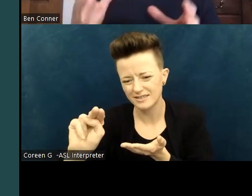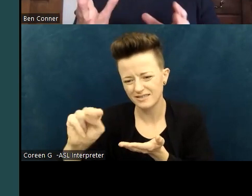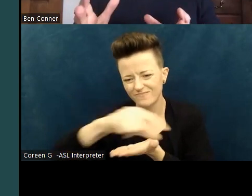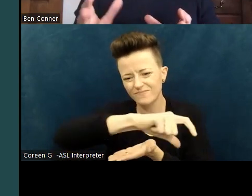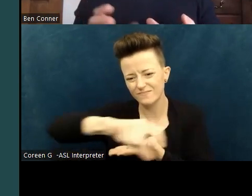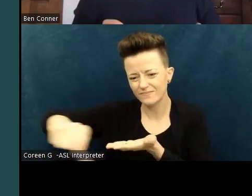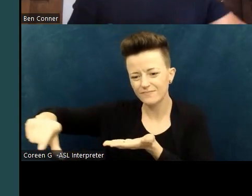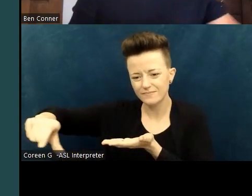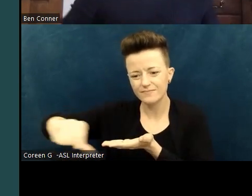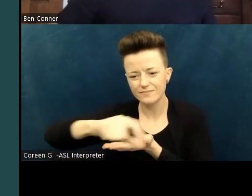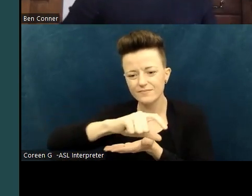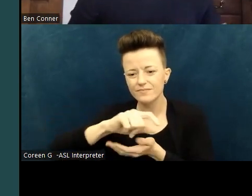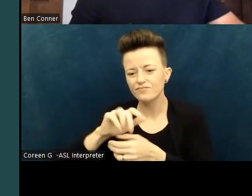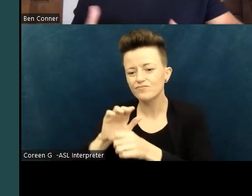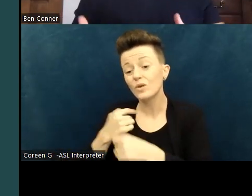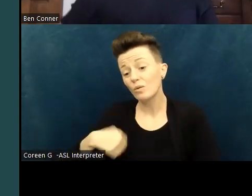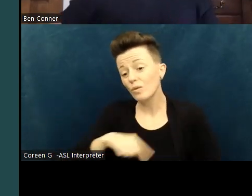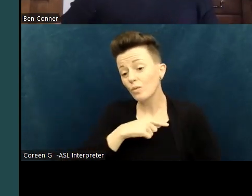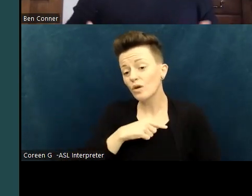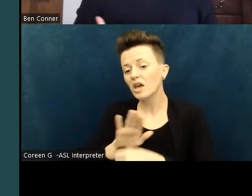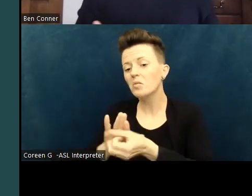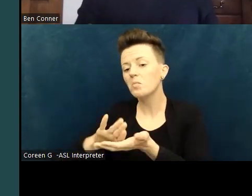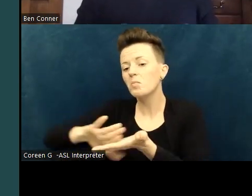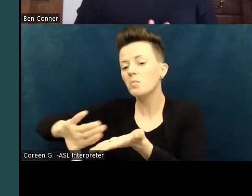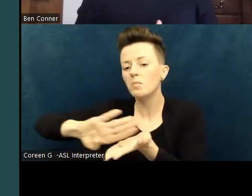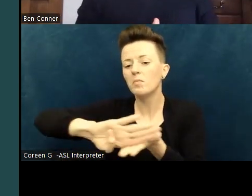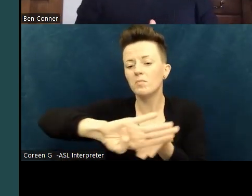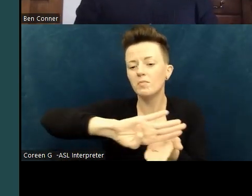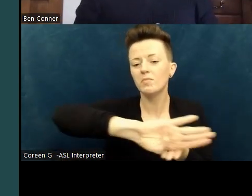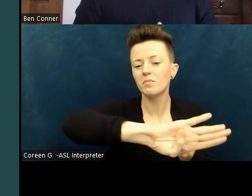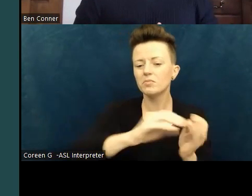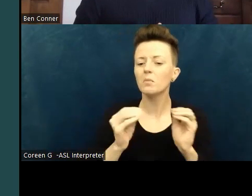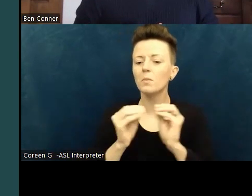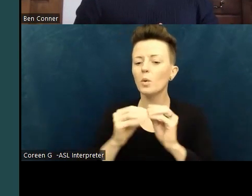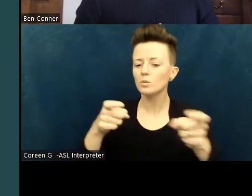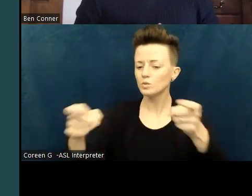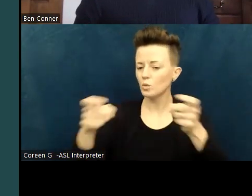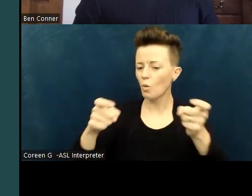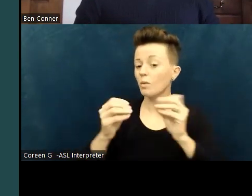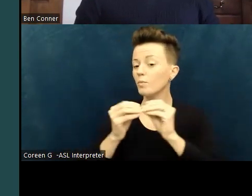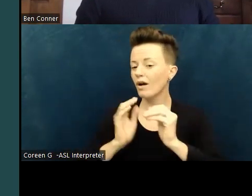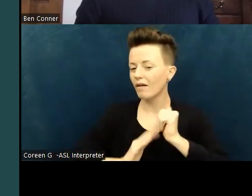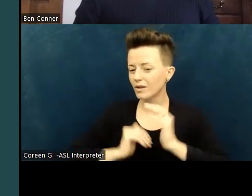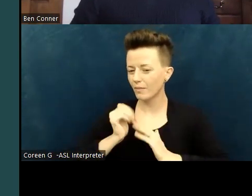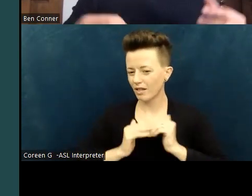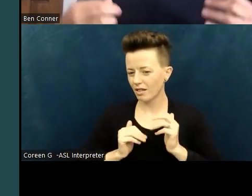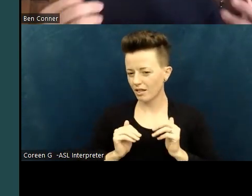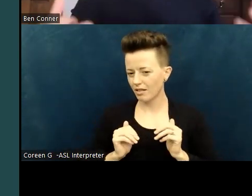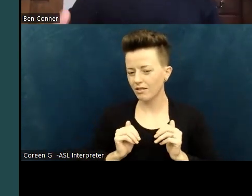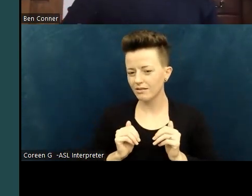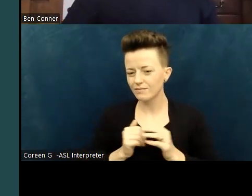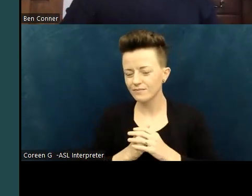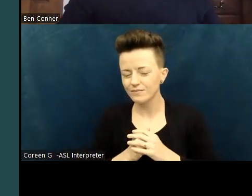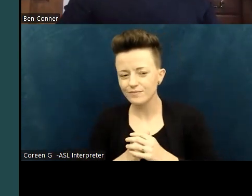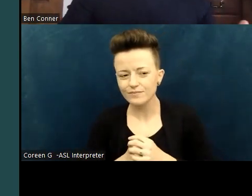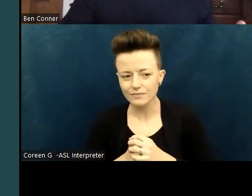Marginalizing people is a way that we exercise control and make ourselves more comfortable. So one